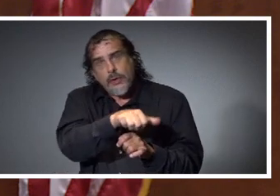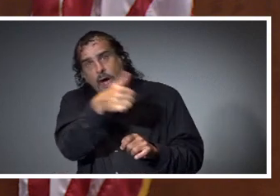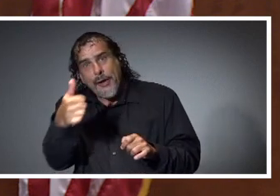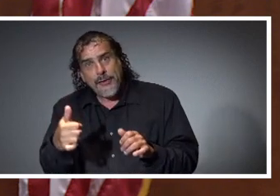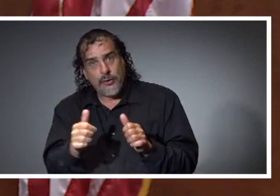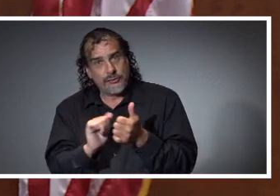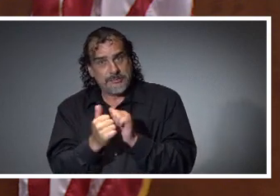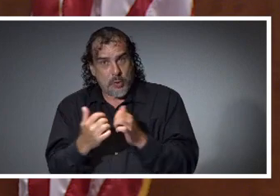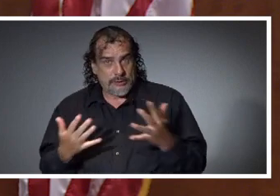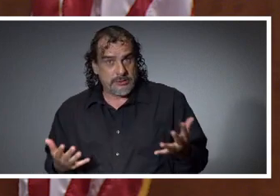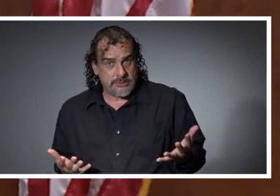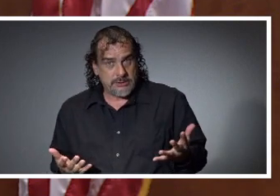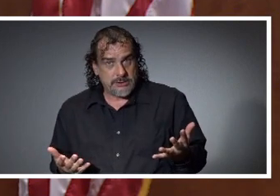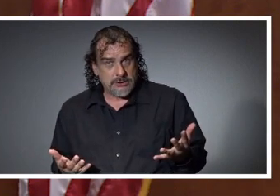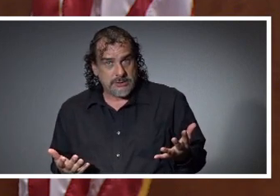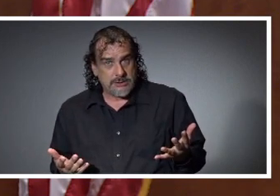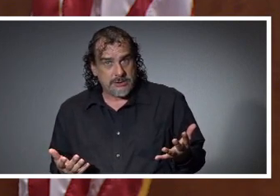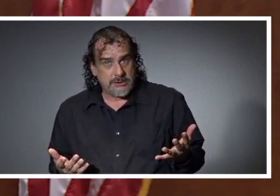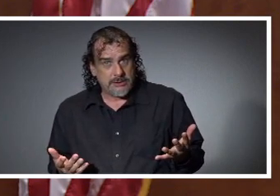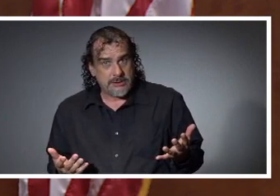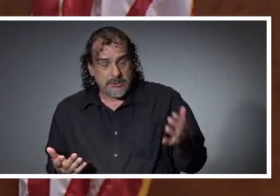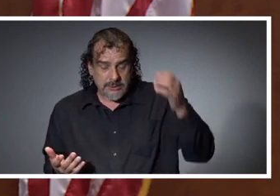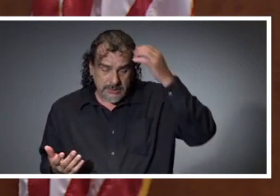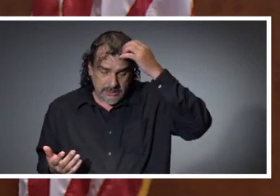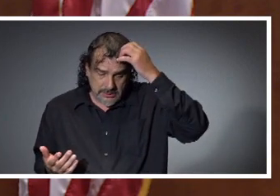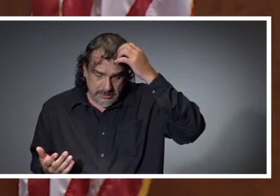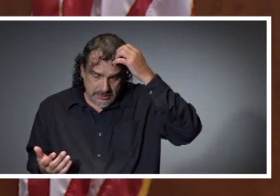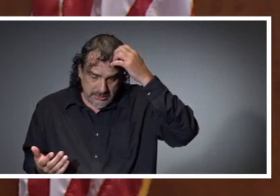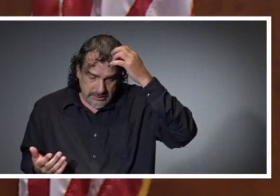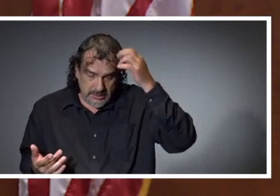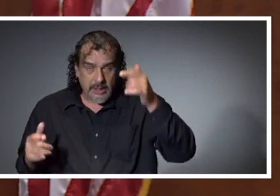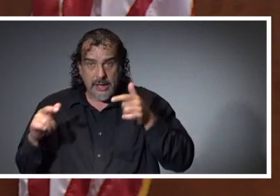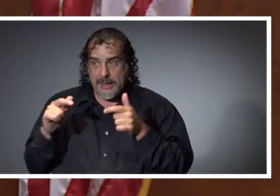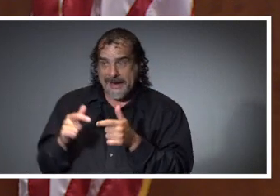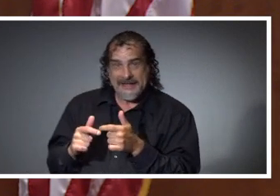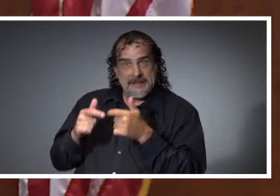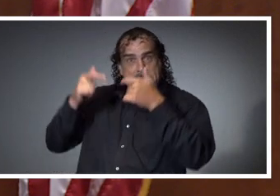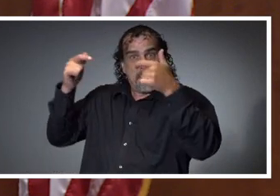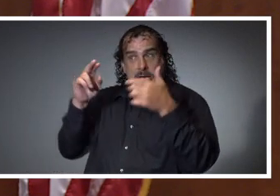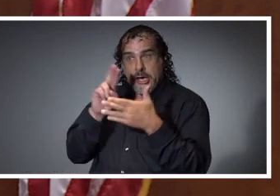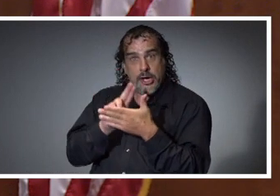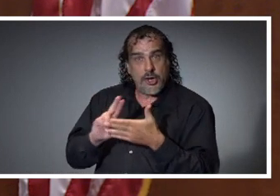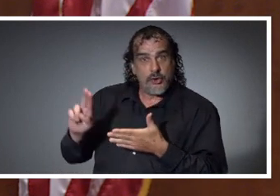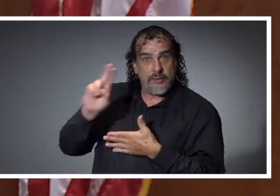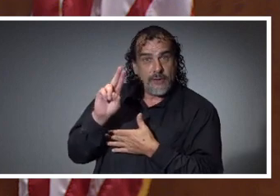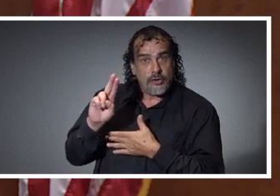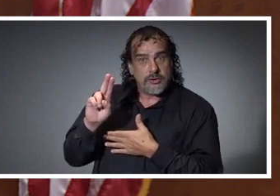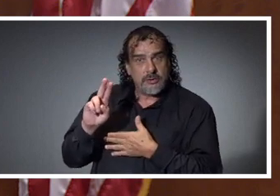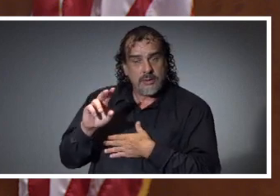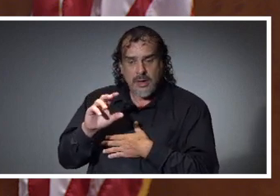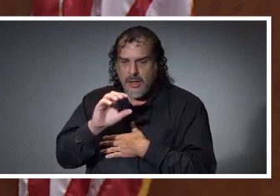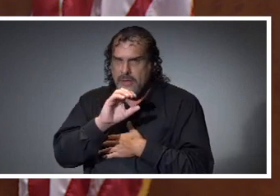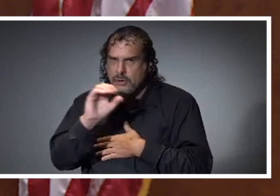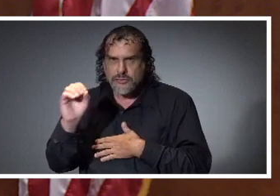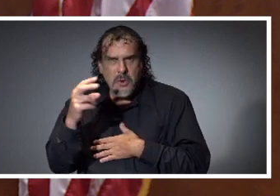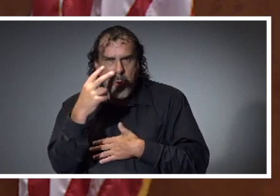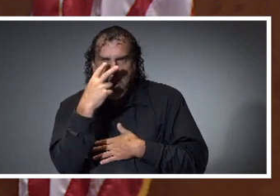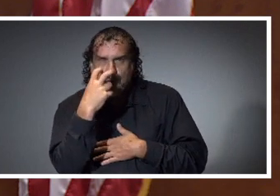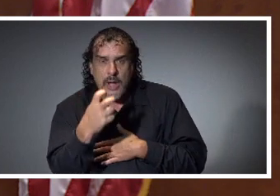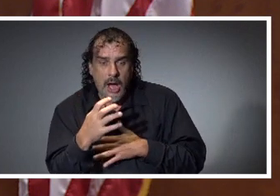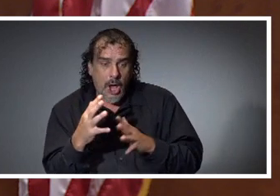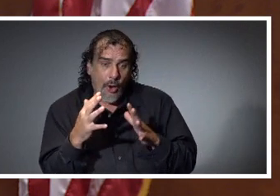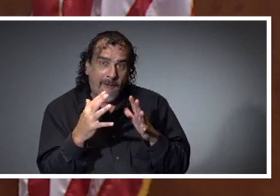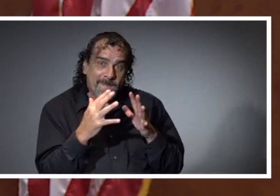because particularly at the larger universities, there is no doubt that